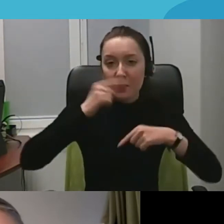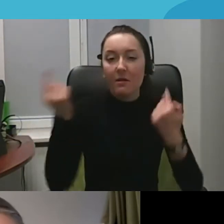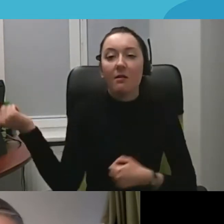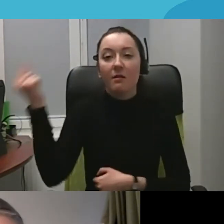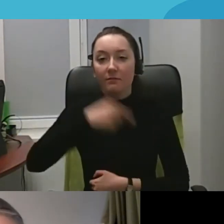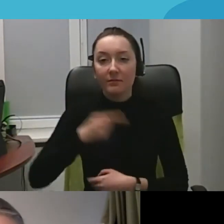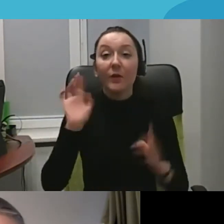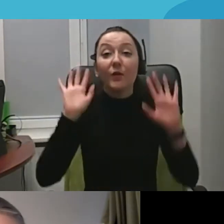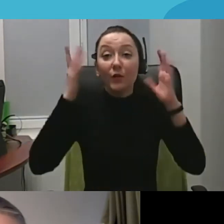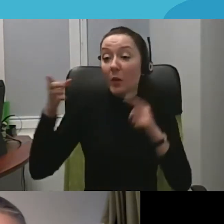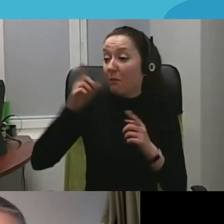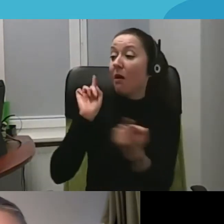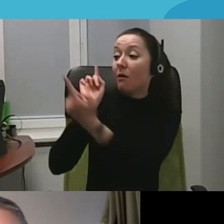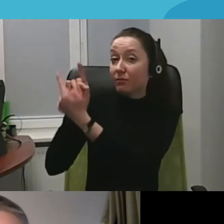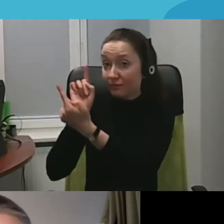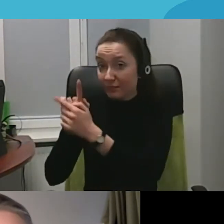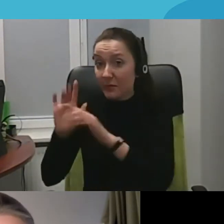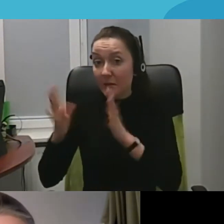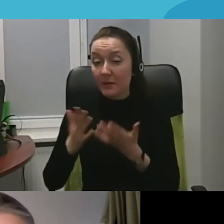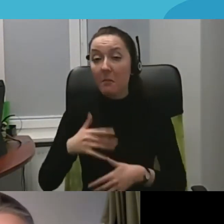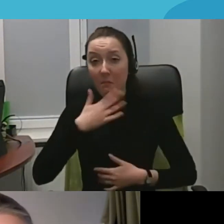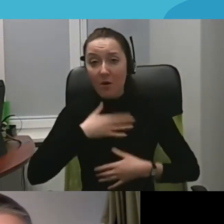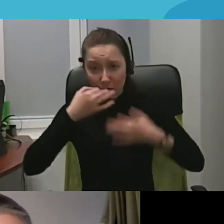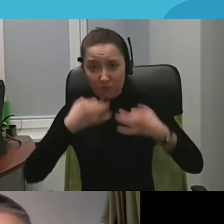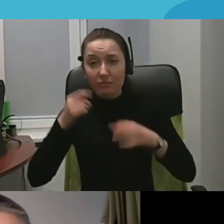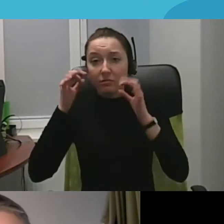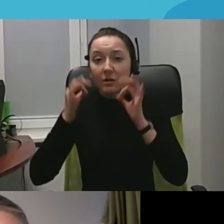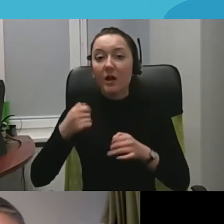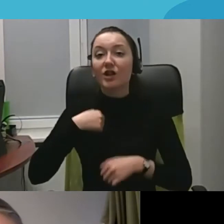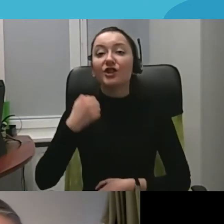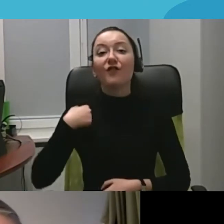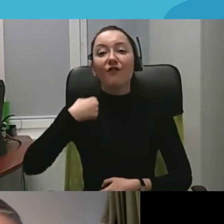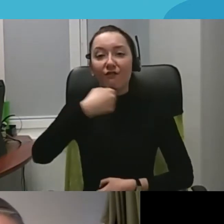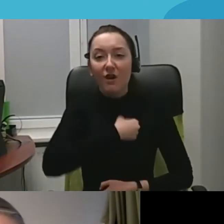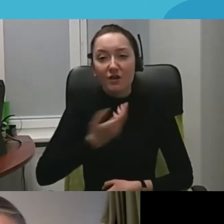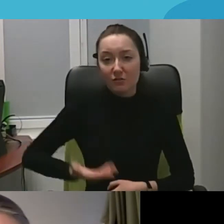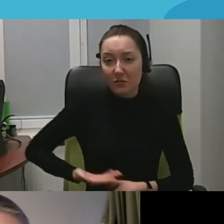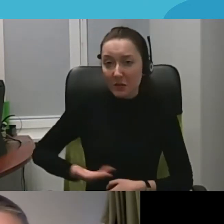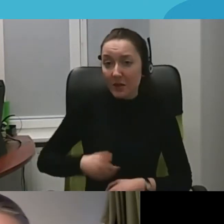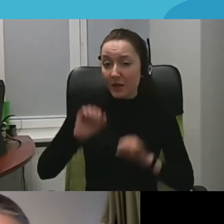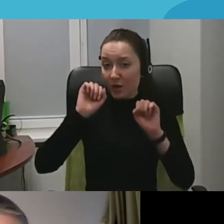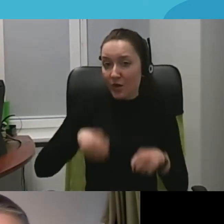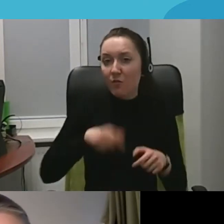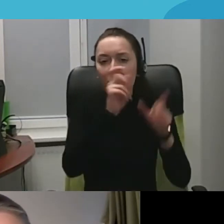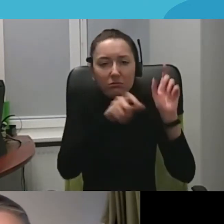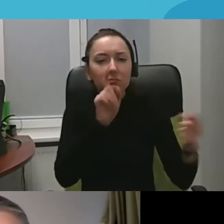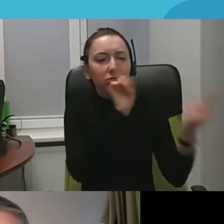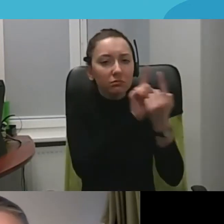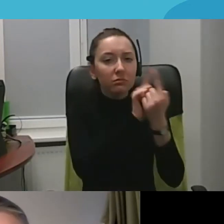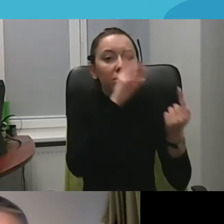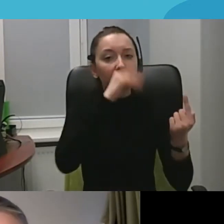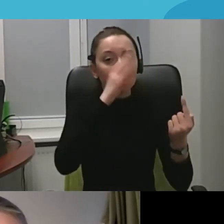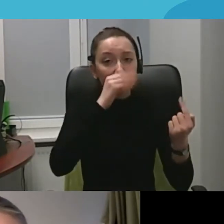So being based in Warsaw, I regularly have an opportunity to also meet with civil society activists or even now refugees